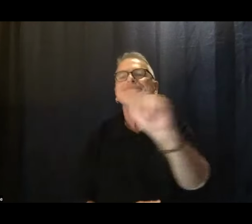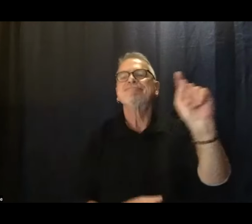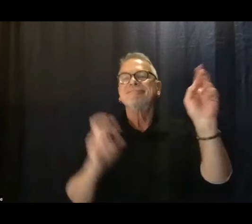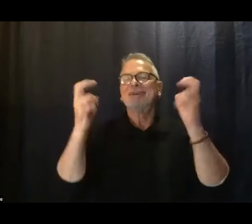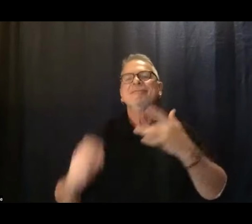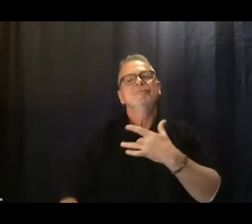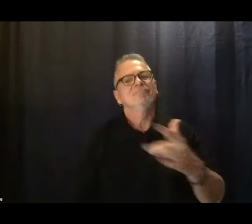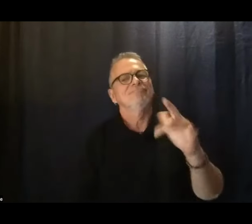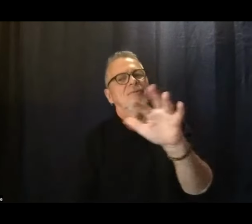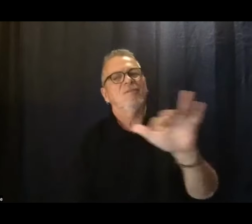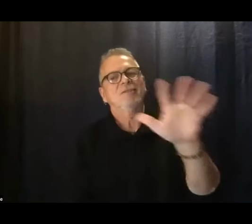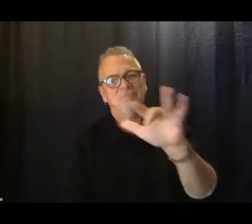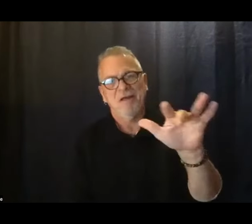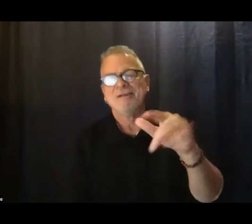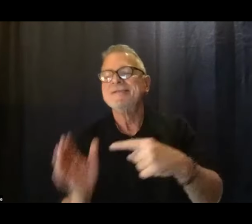TV shows as well.